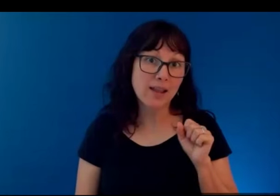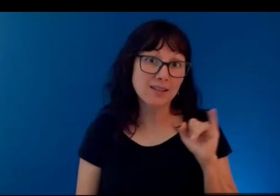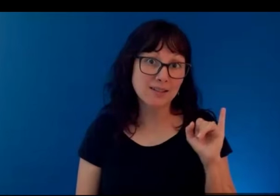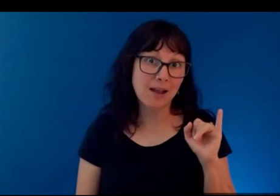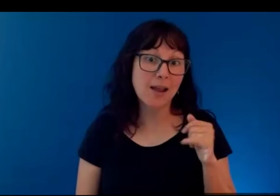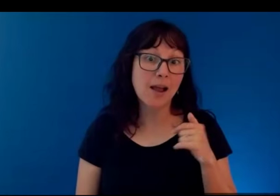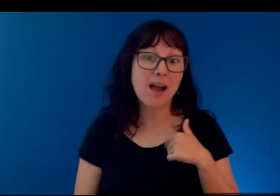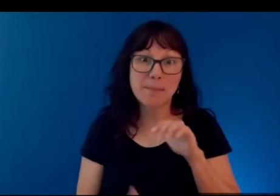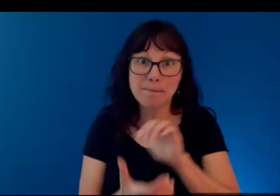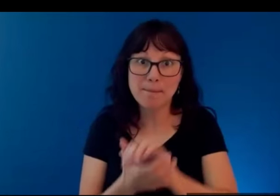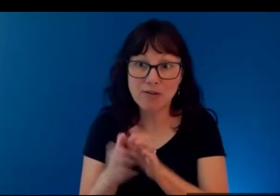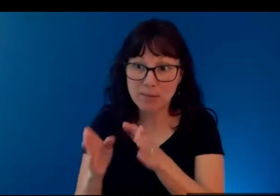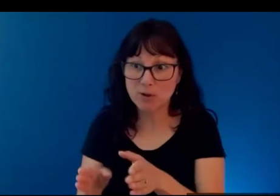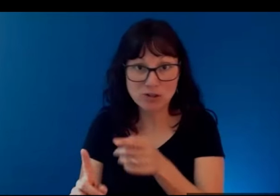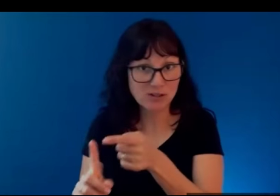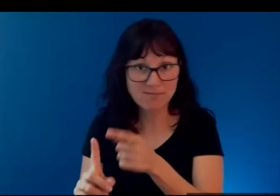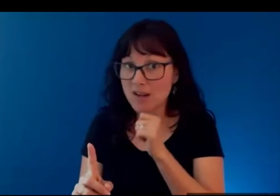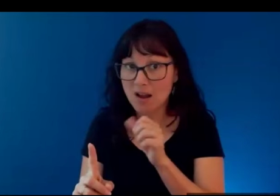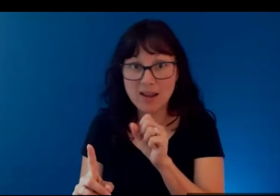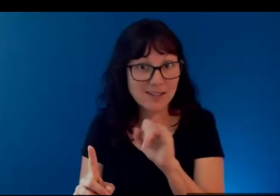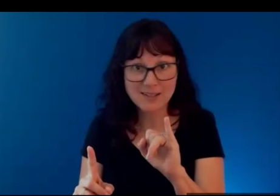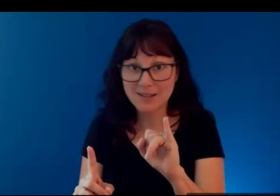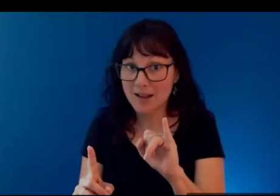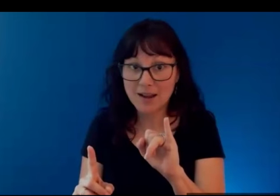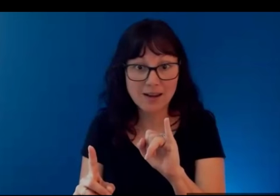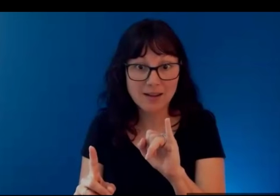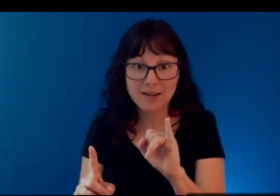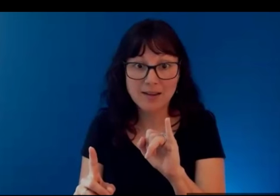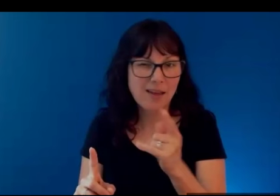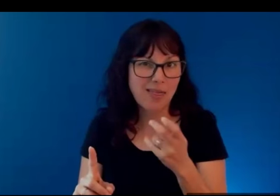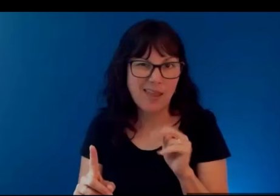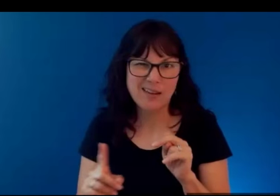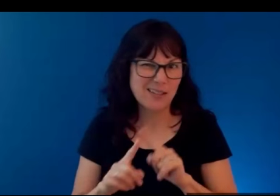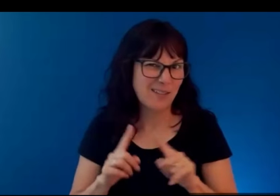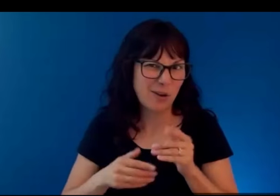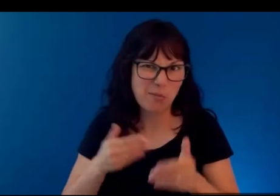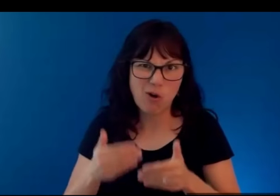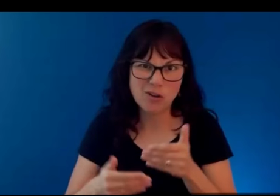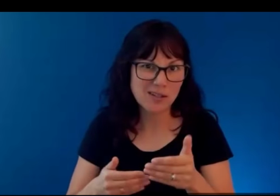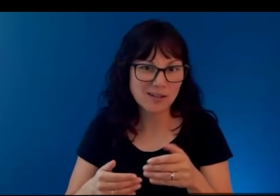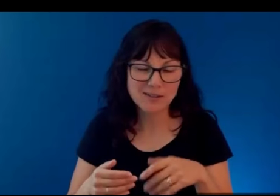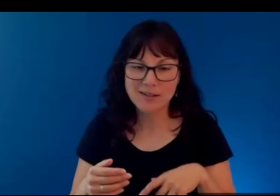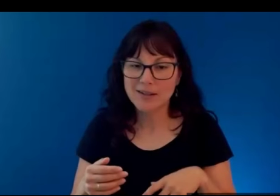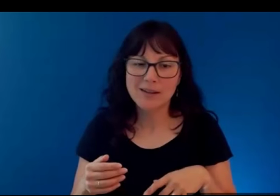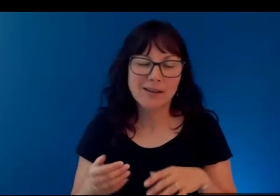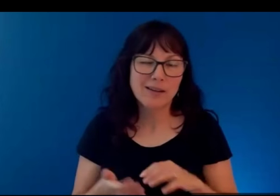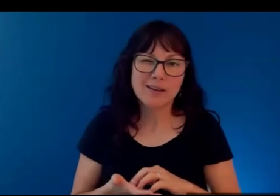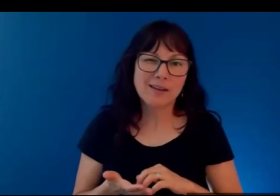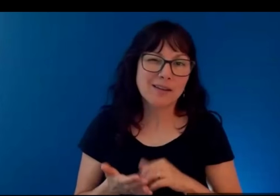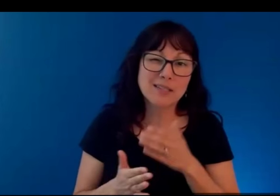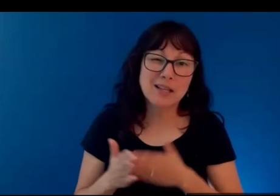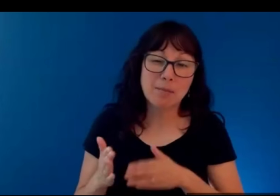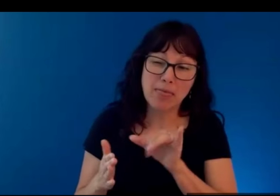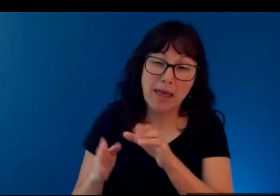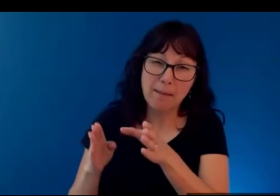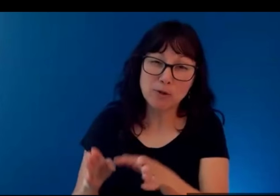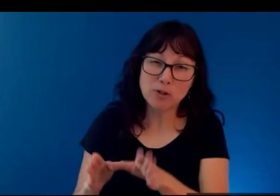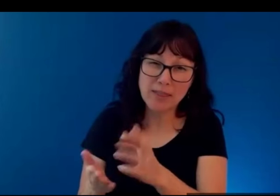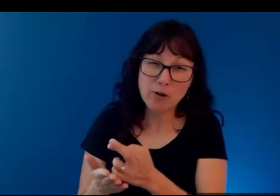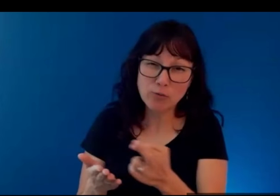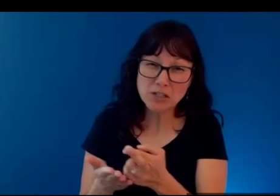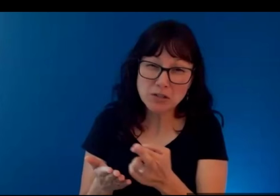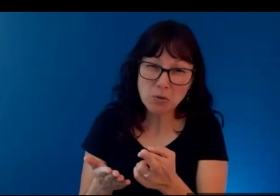got married to somebody not on SSI, then there's a whole process where they would deem or count some of that person's